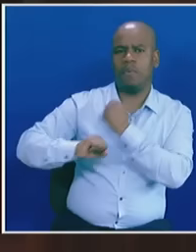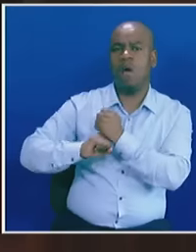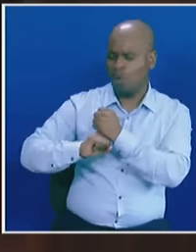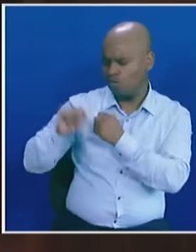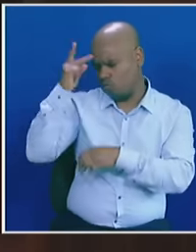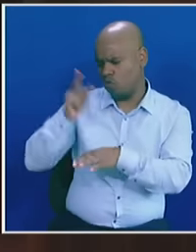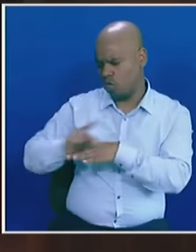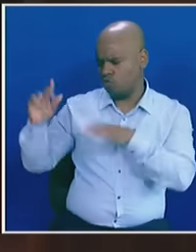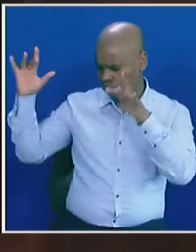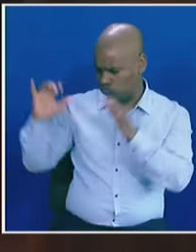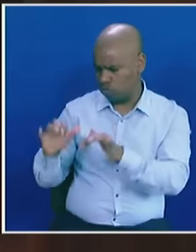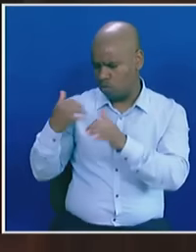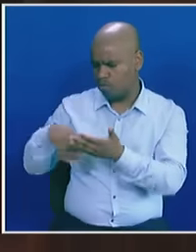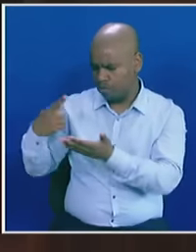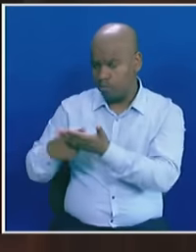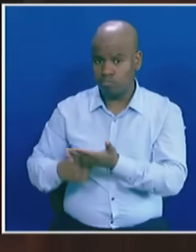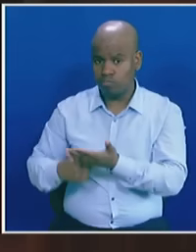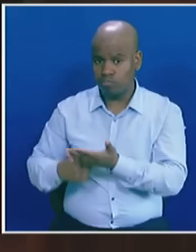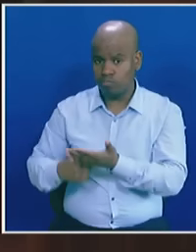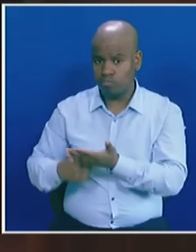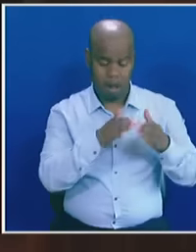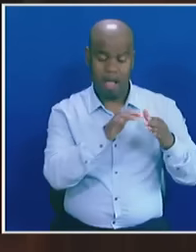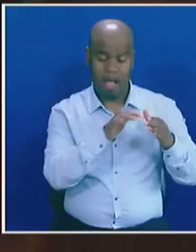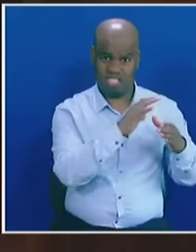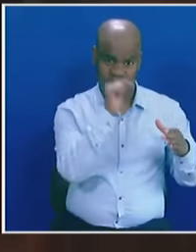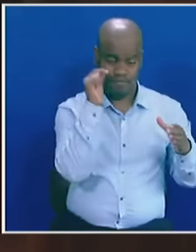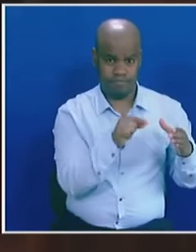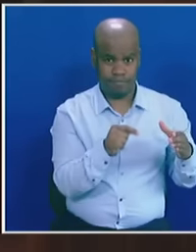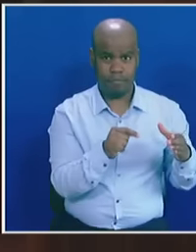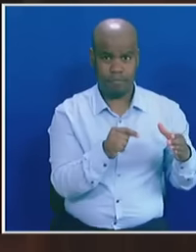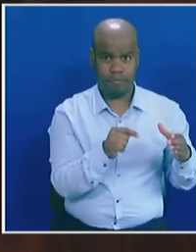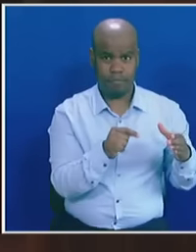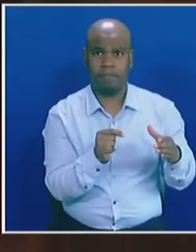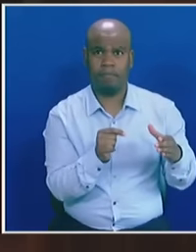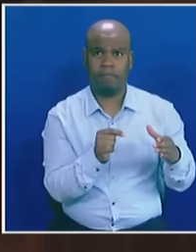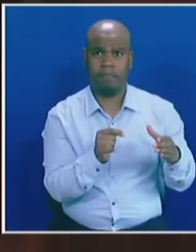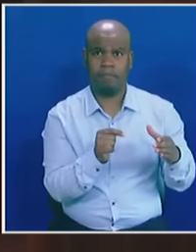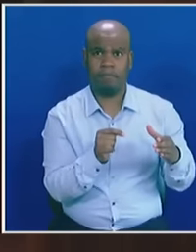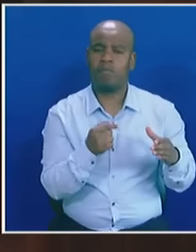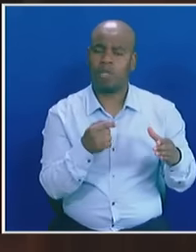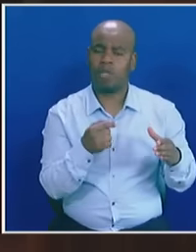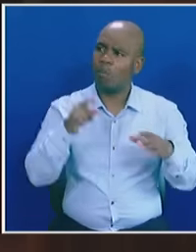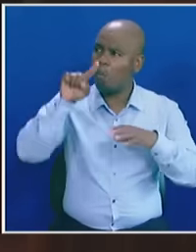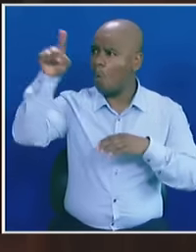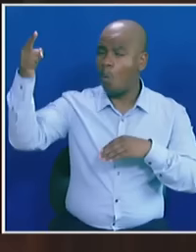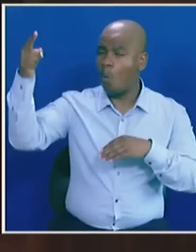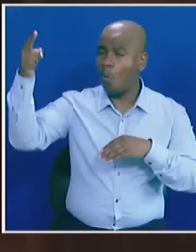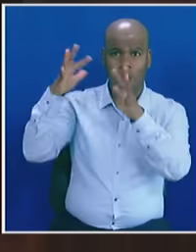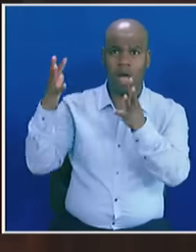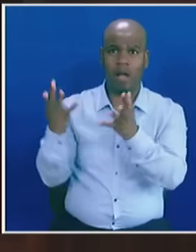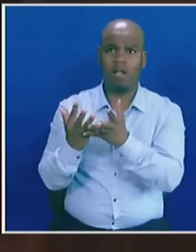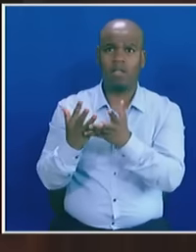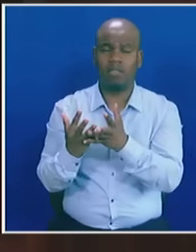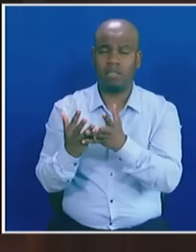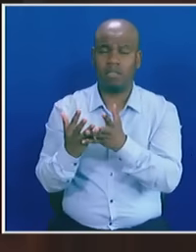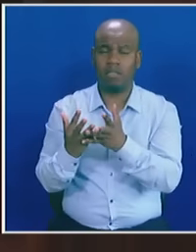intelligence gathering. The African National Congress has friends across the globe whom